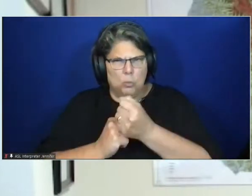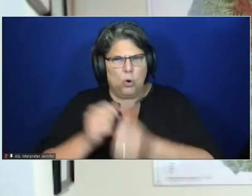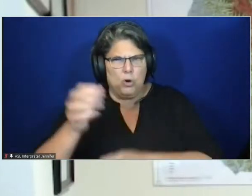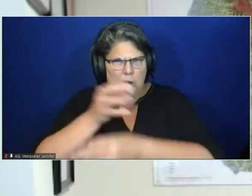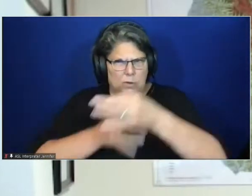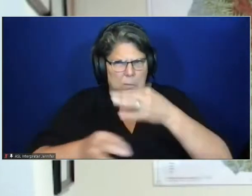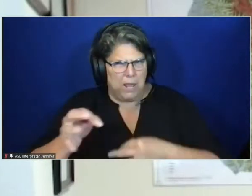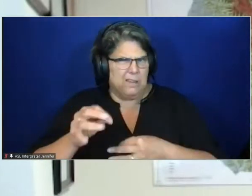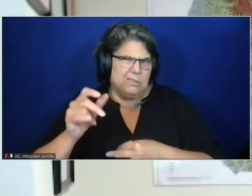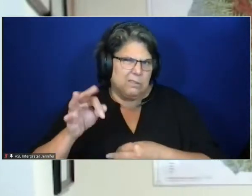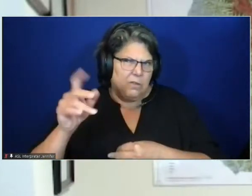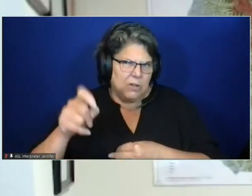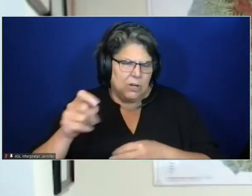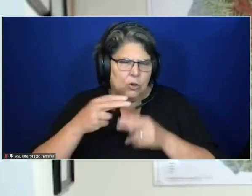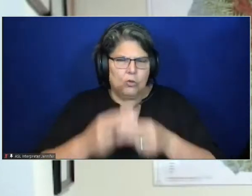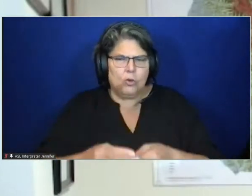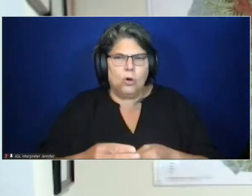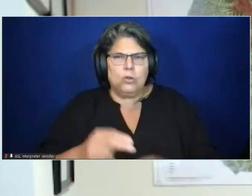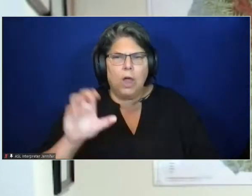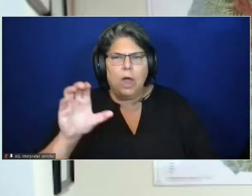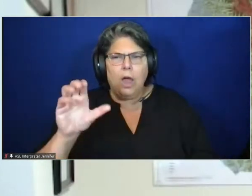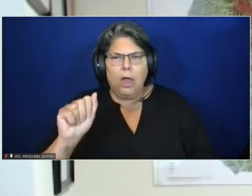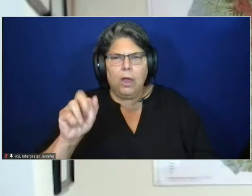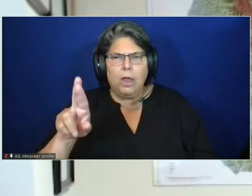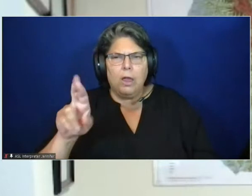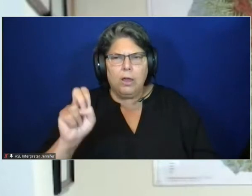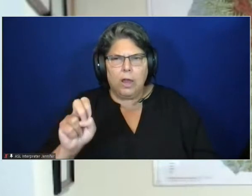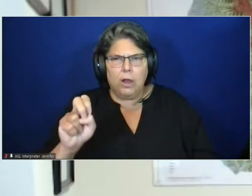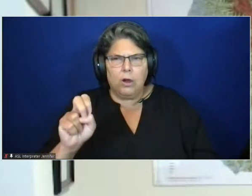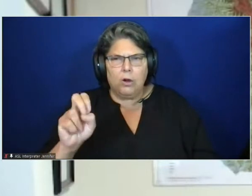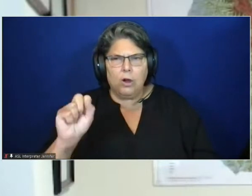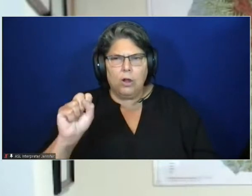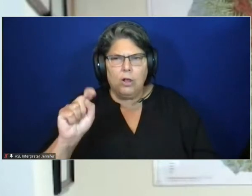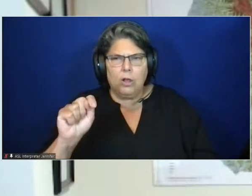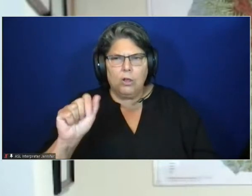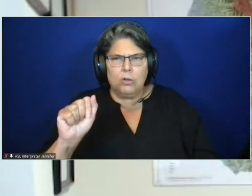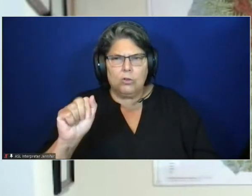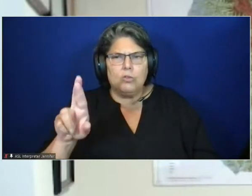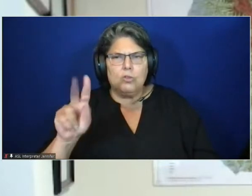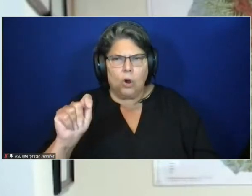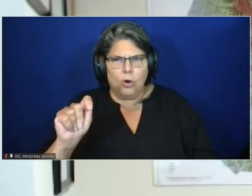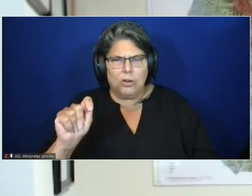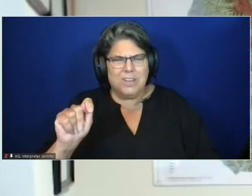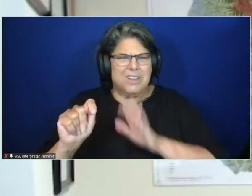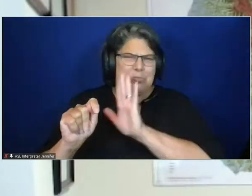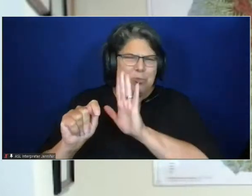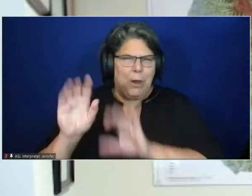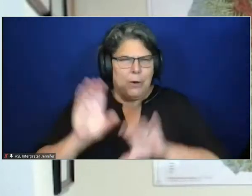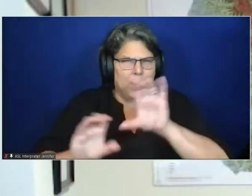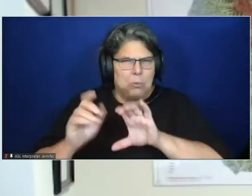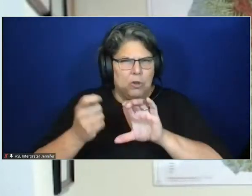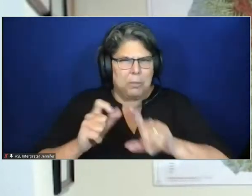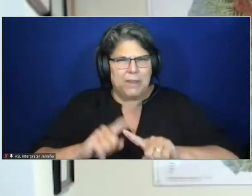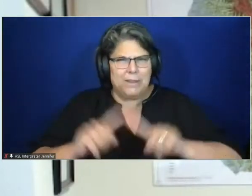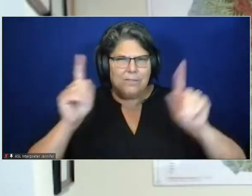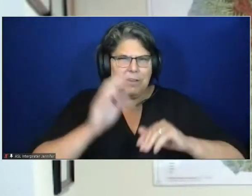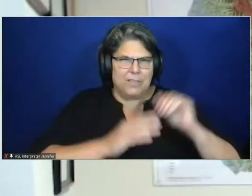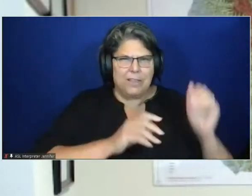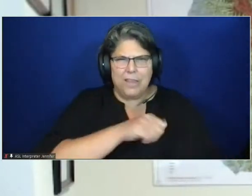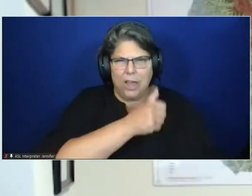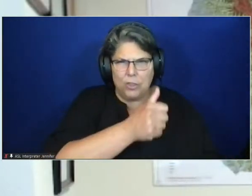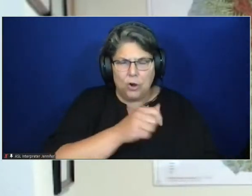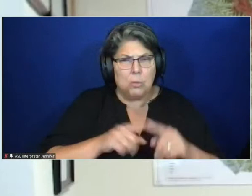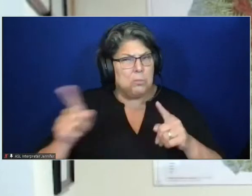if needed, is called Care Start. It's a little bit different chemistry, but the results are